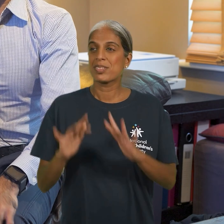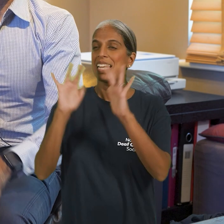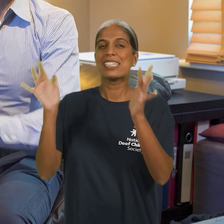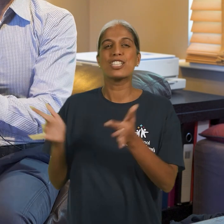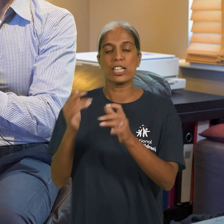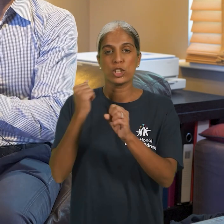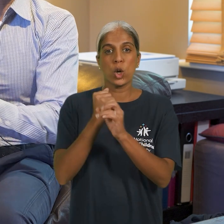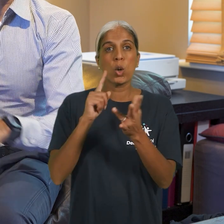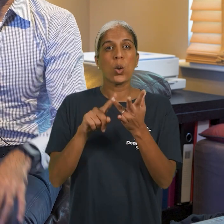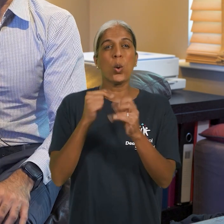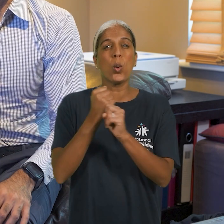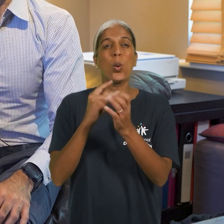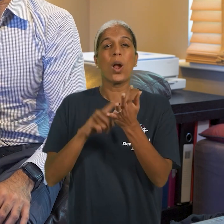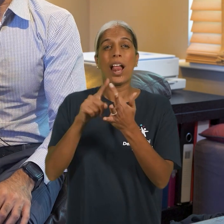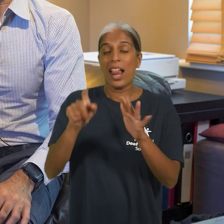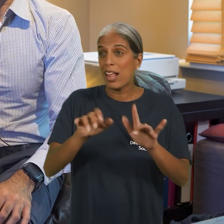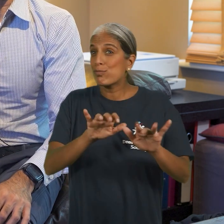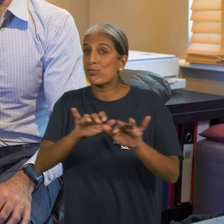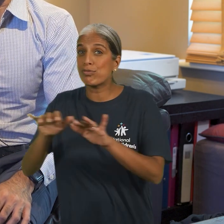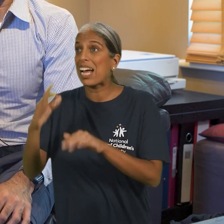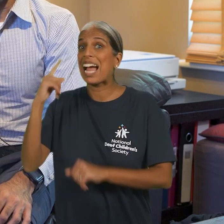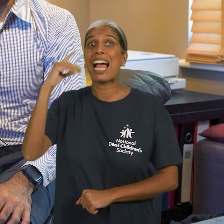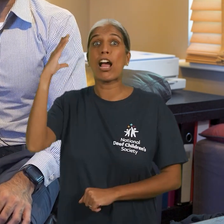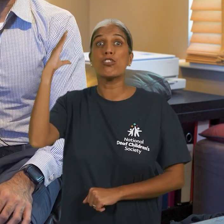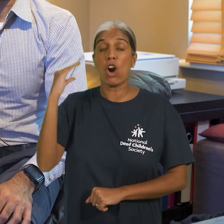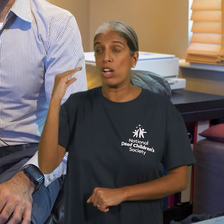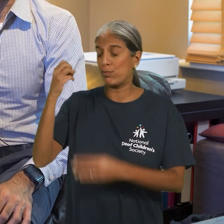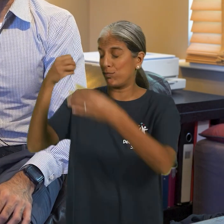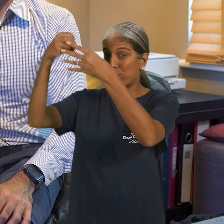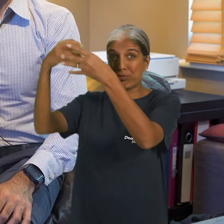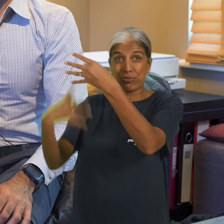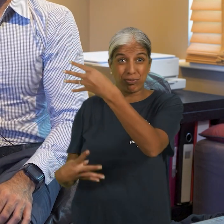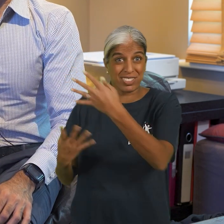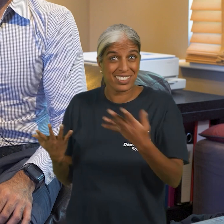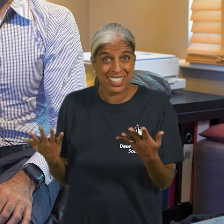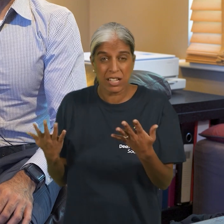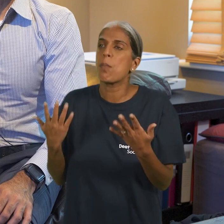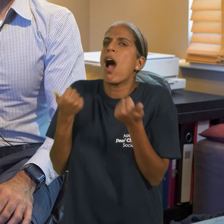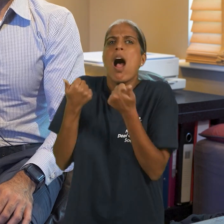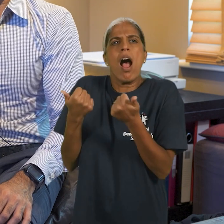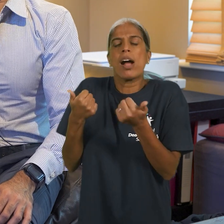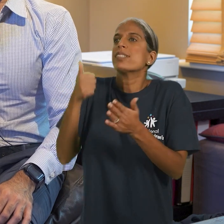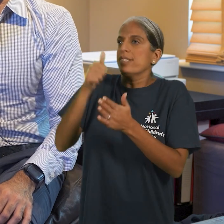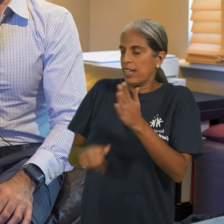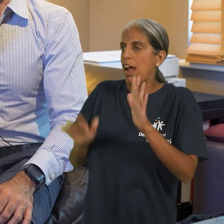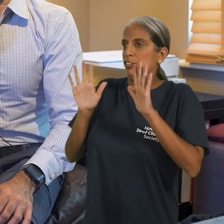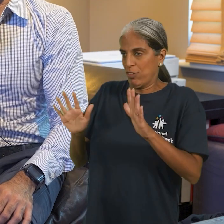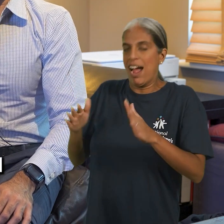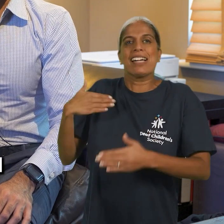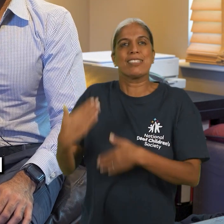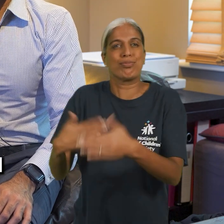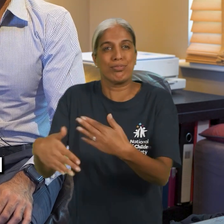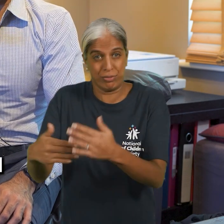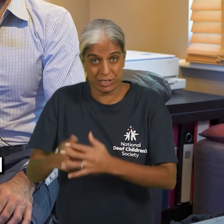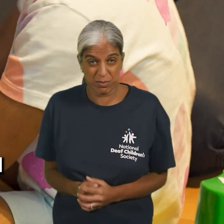just going on to Google and writing hearing loss, you'll get a lot of information, right? So it's always good to have a starting point,